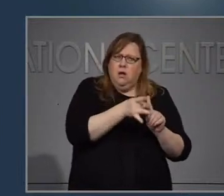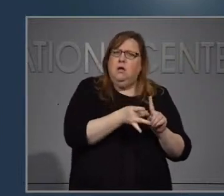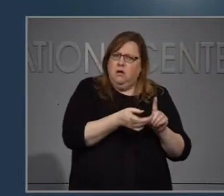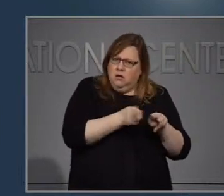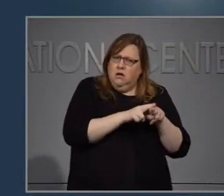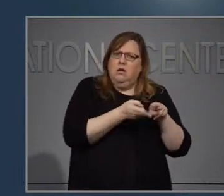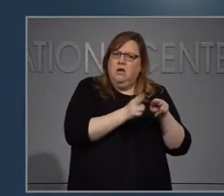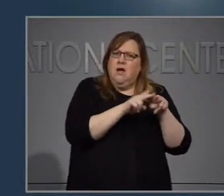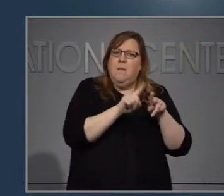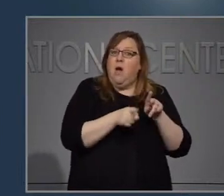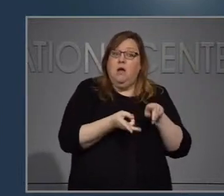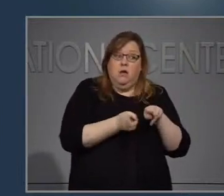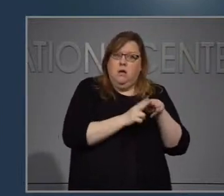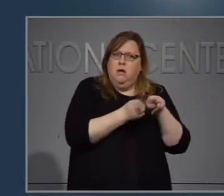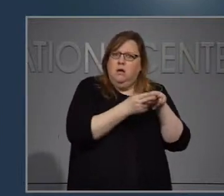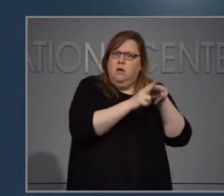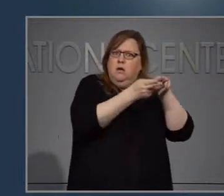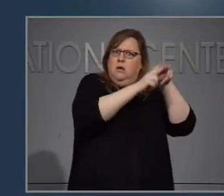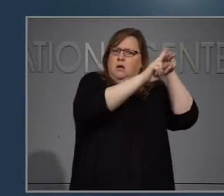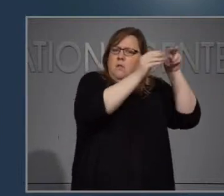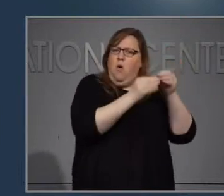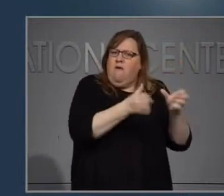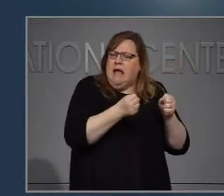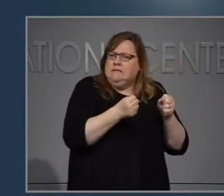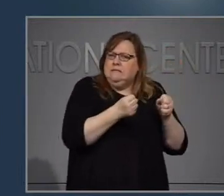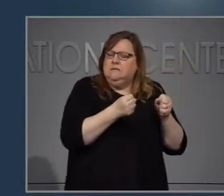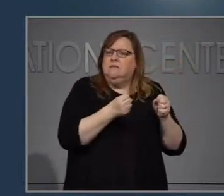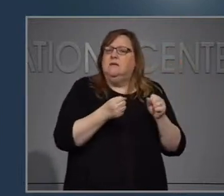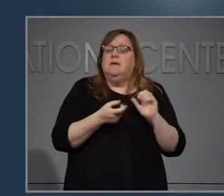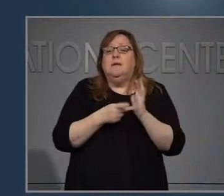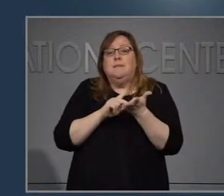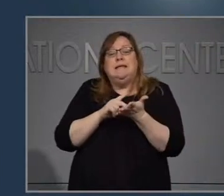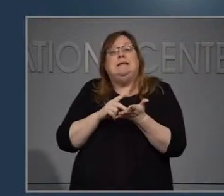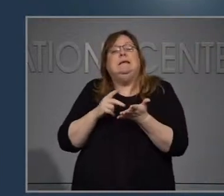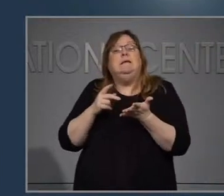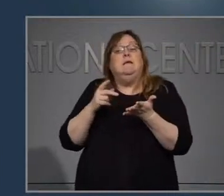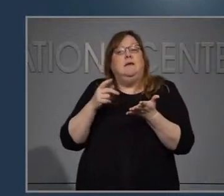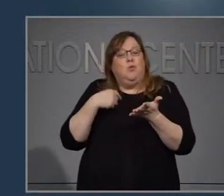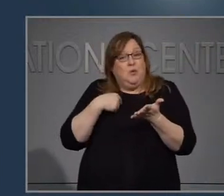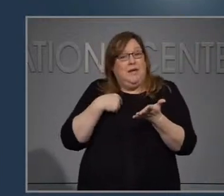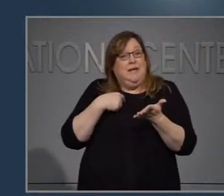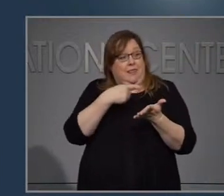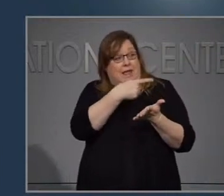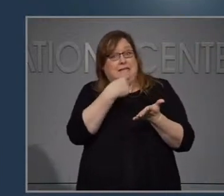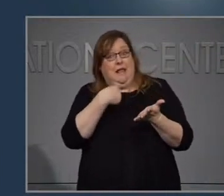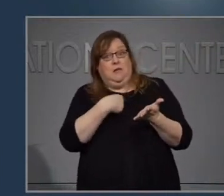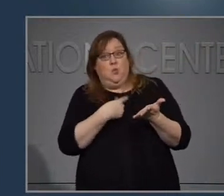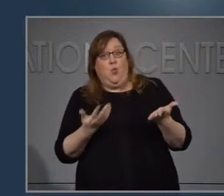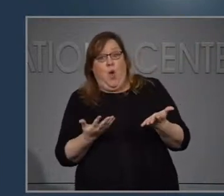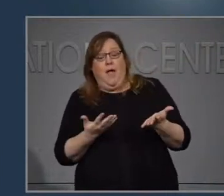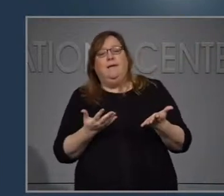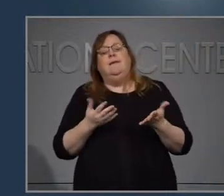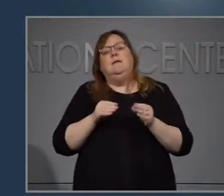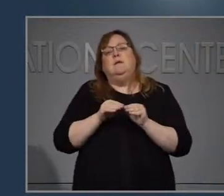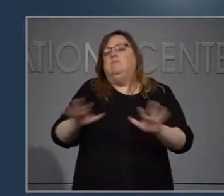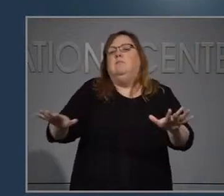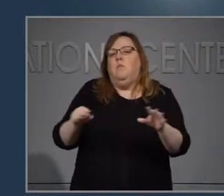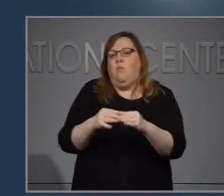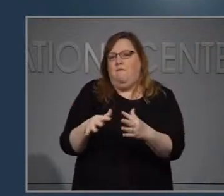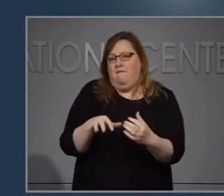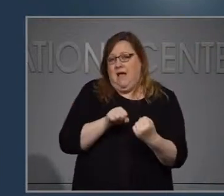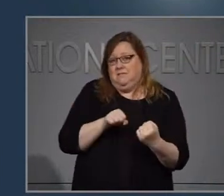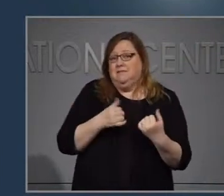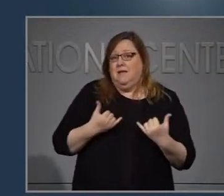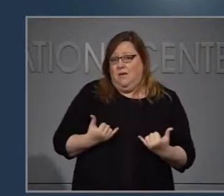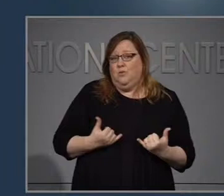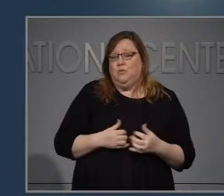quickly. And this means we're not only seeing more cases, but we're seeing more rapid viral spread. Now on to the percentage